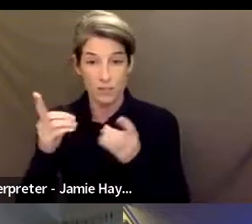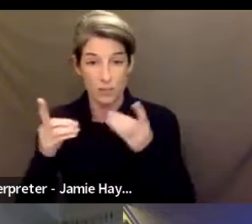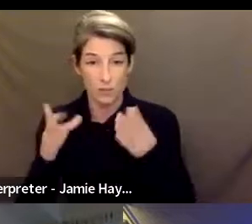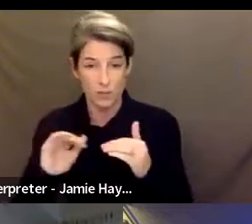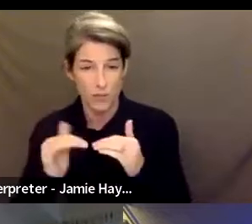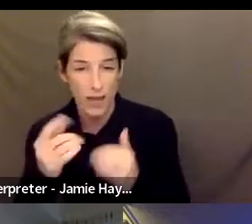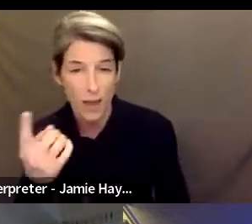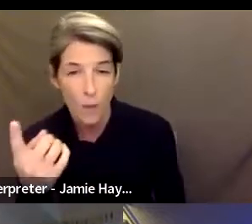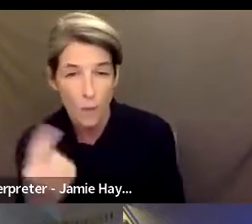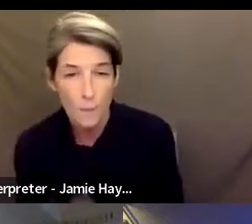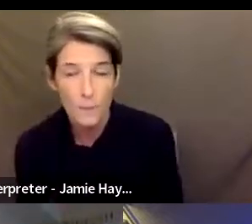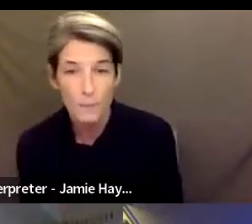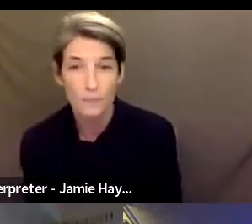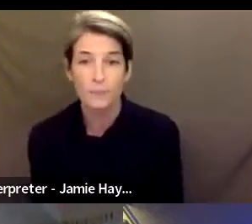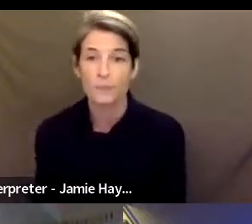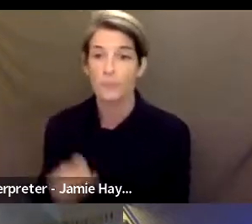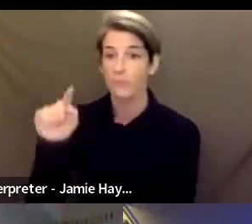Yeah.